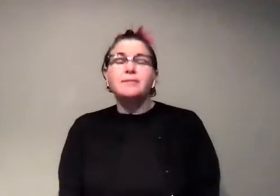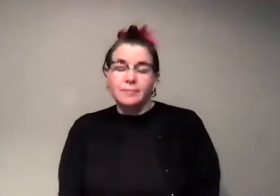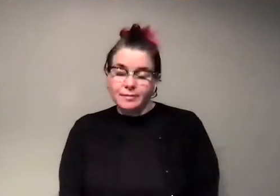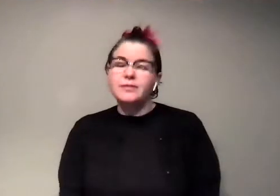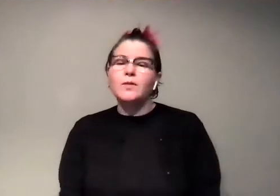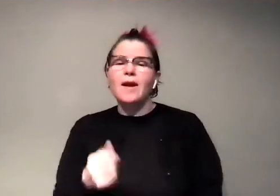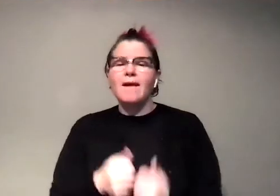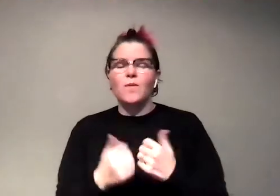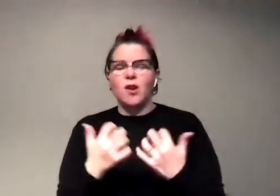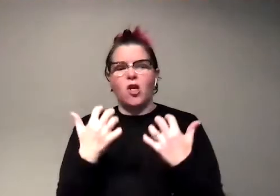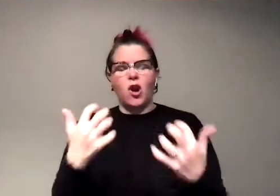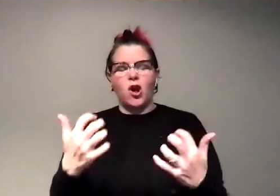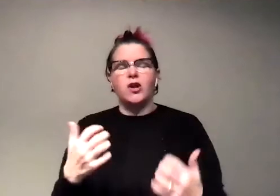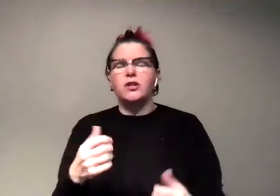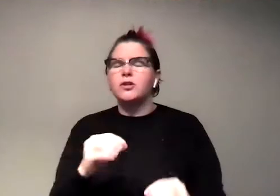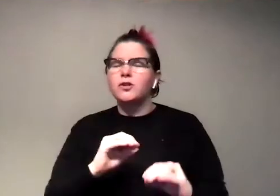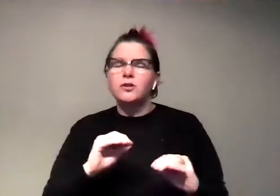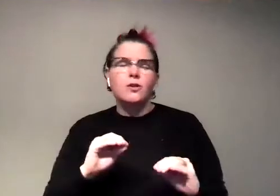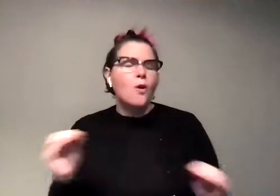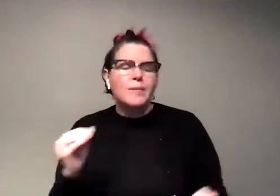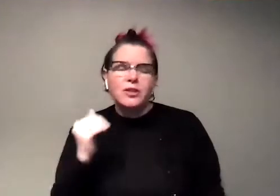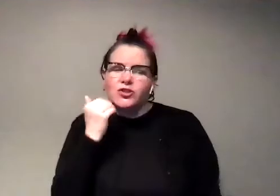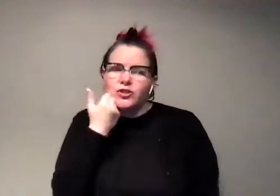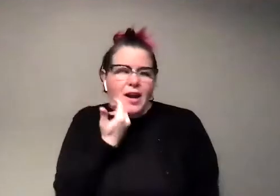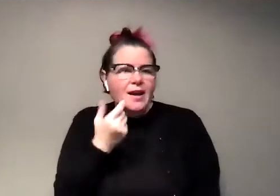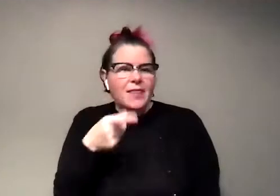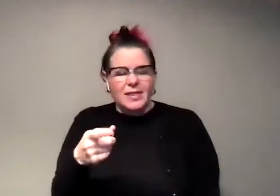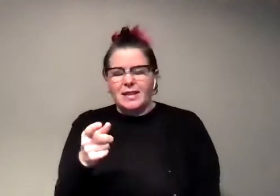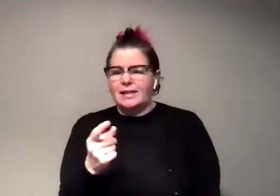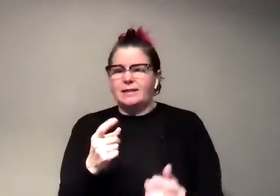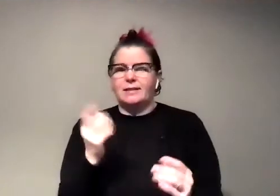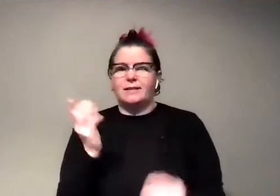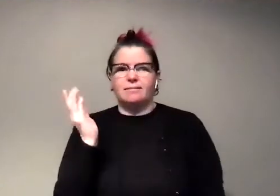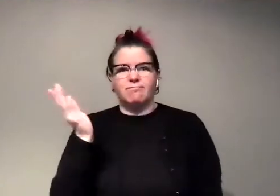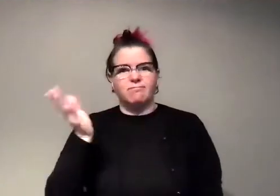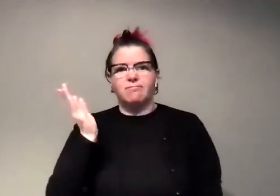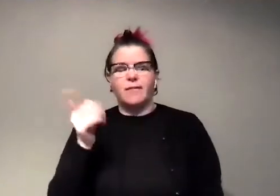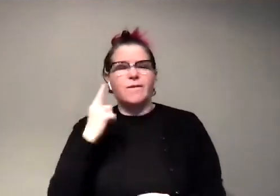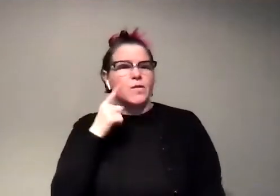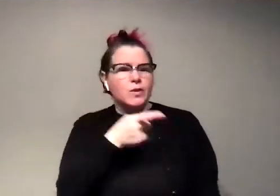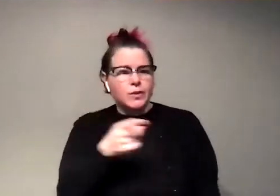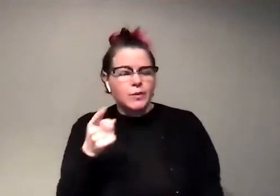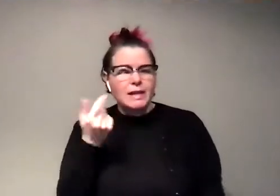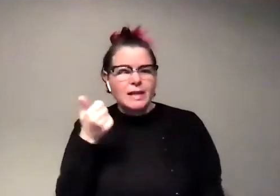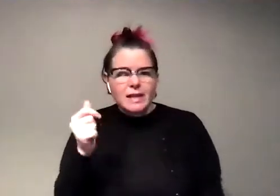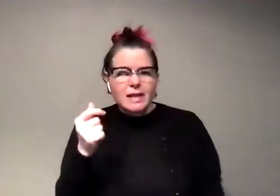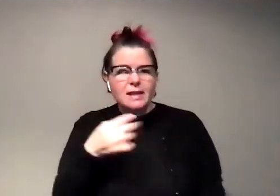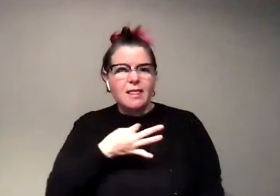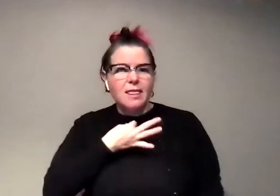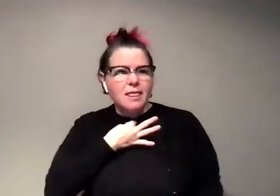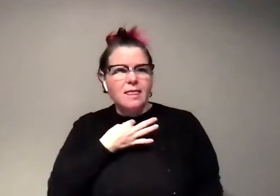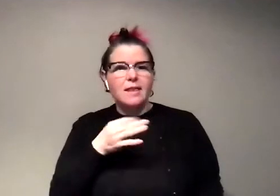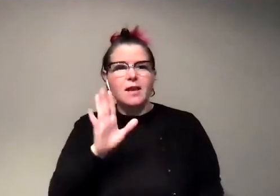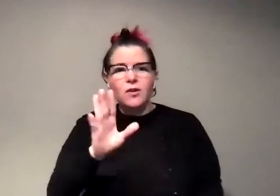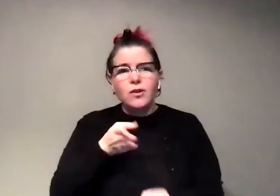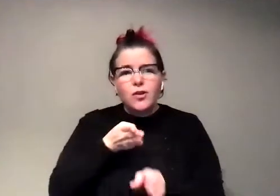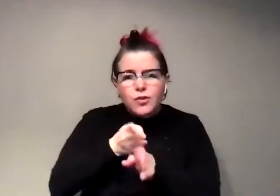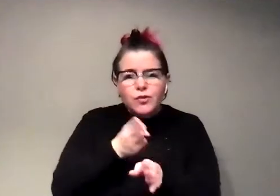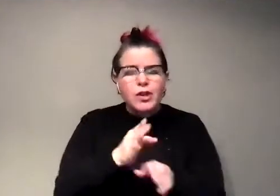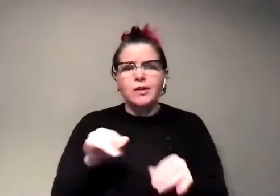audience, do not be shy. These sessions are for you. So if you have any questions about Shareef's career,